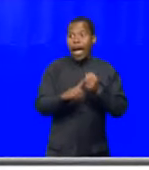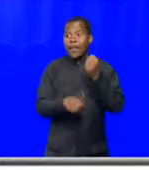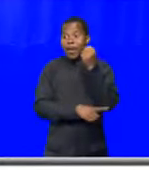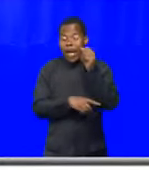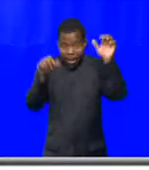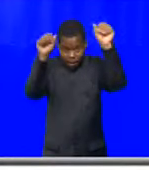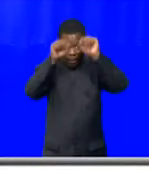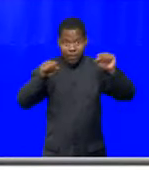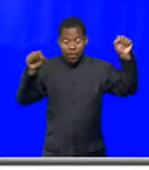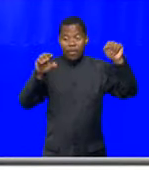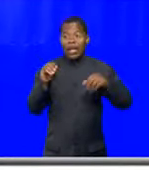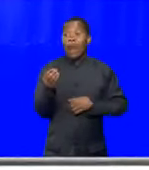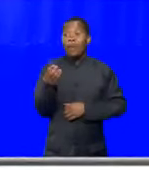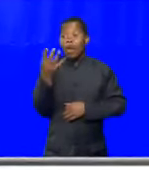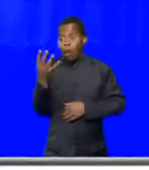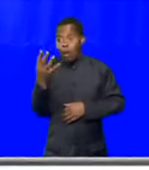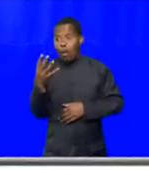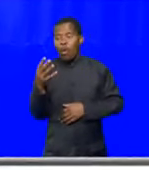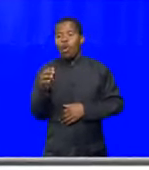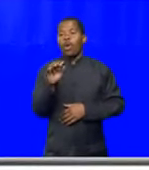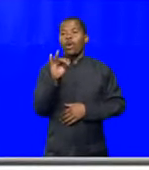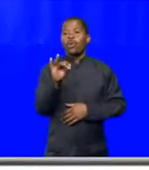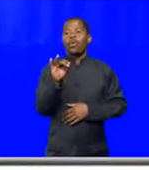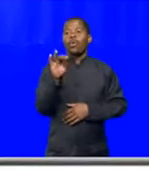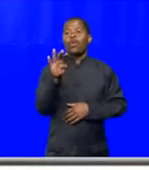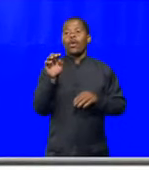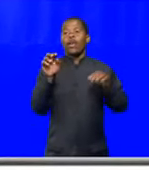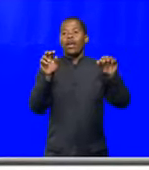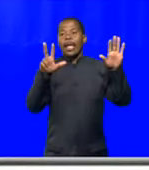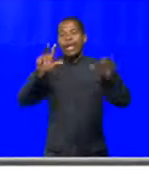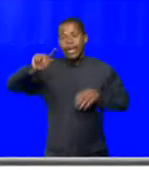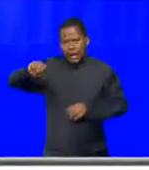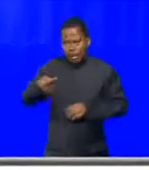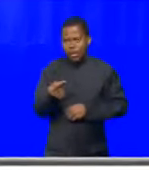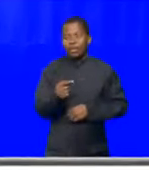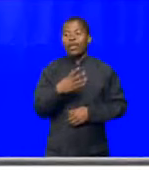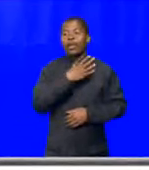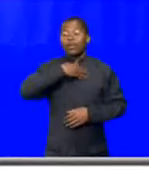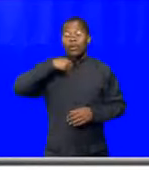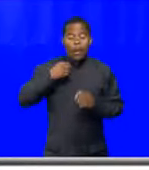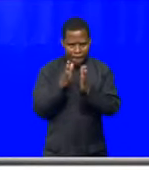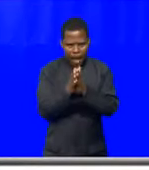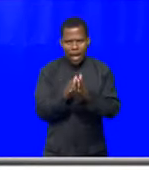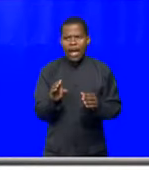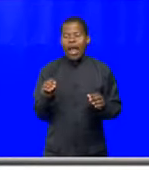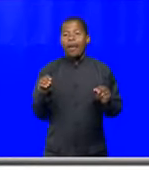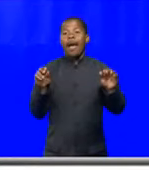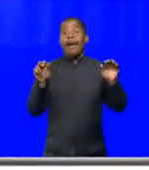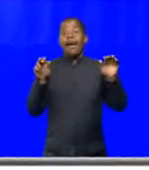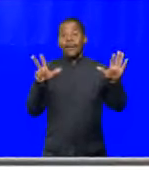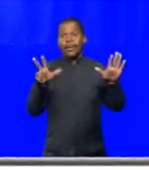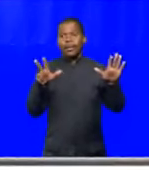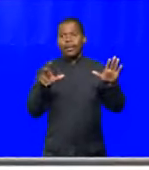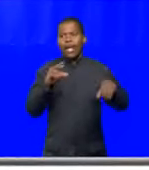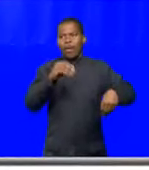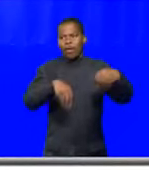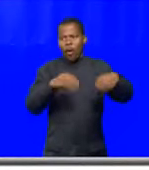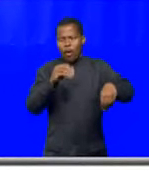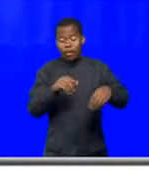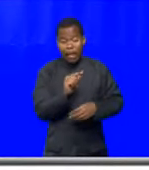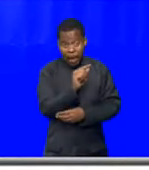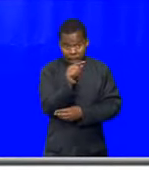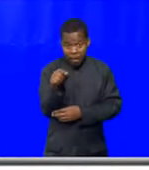on the fourth position with over 248,000. Manzini Wanderers is at the eighth position with over